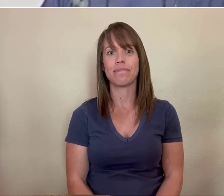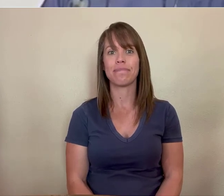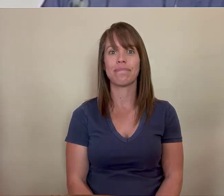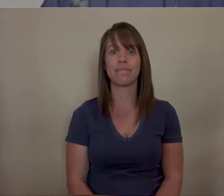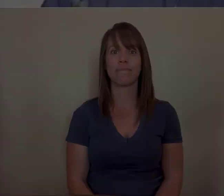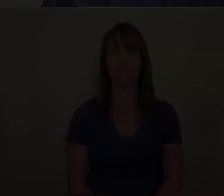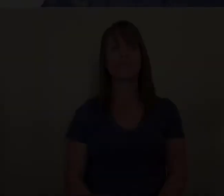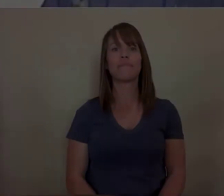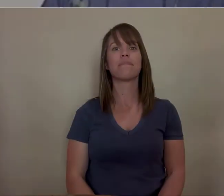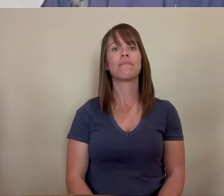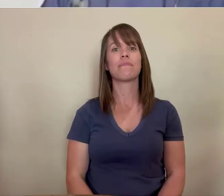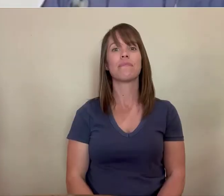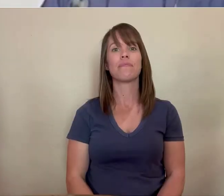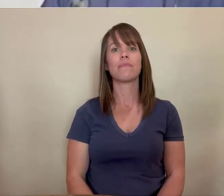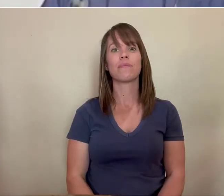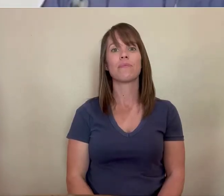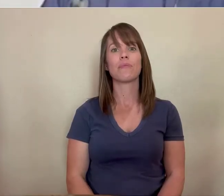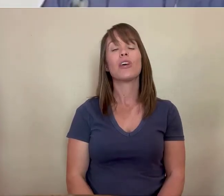patient.